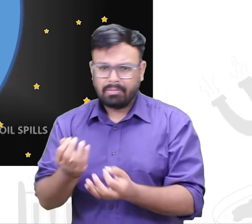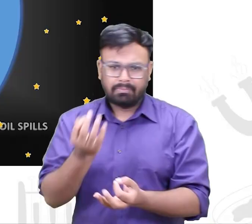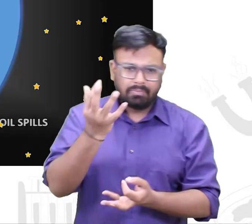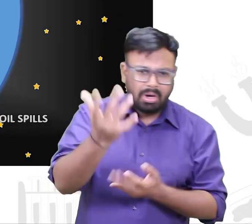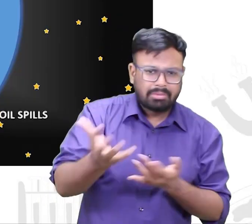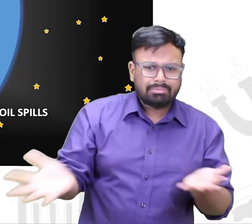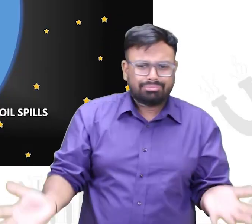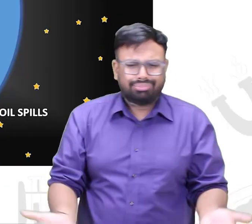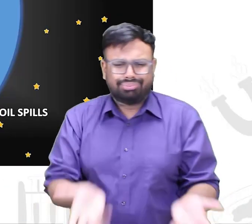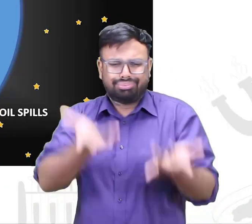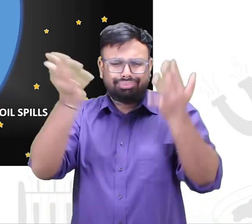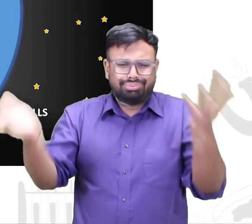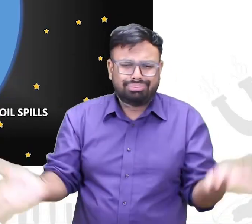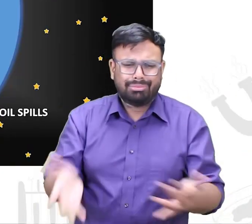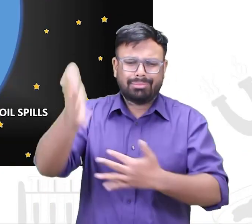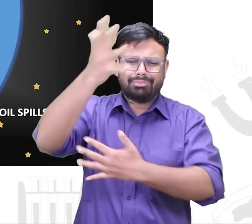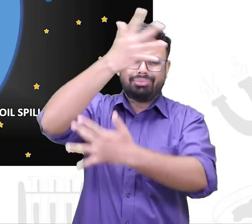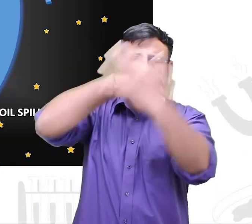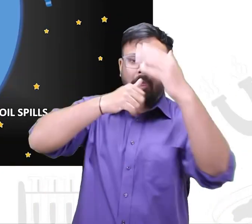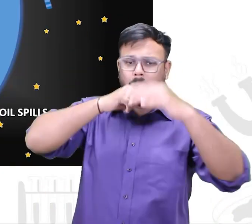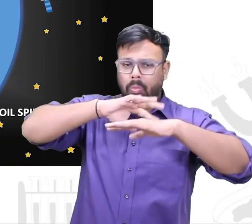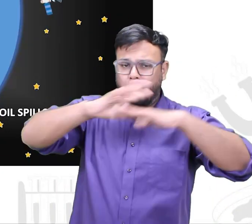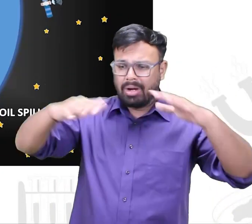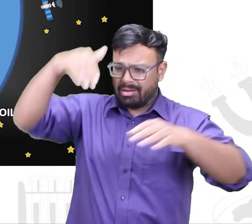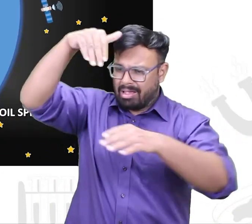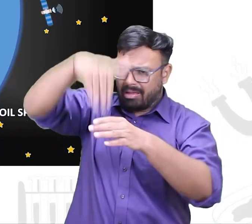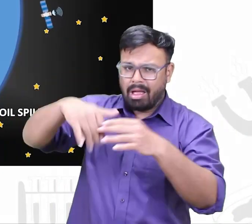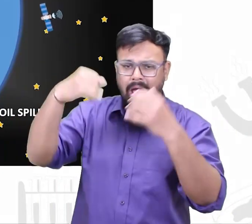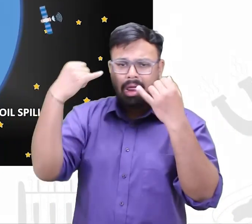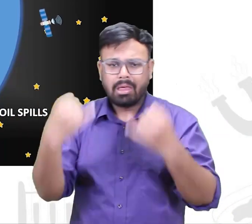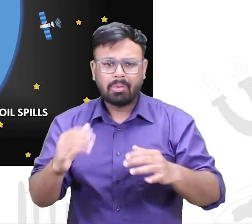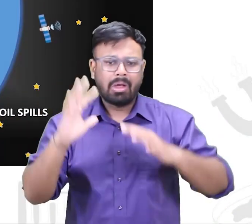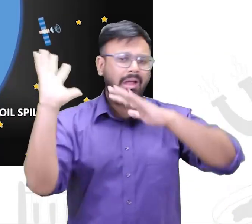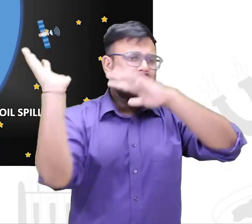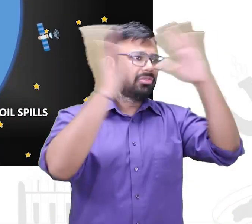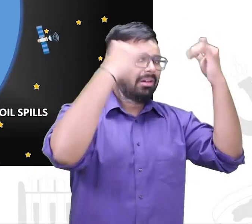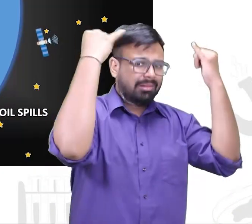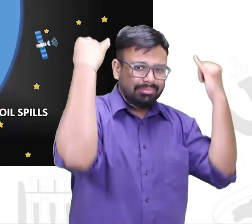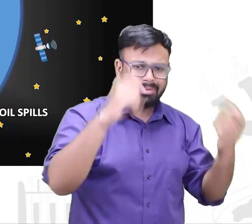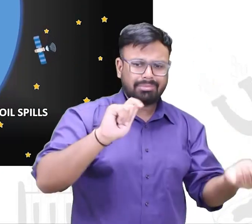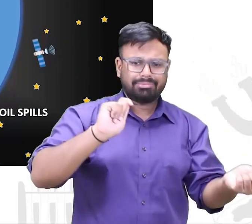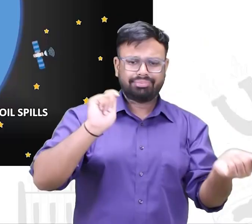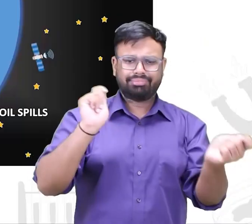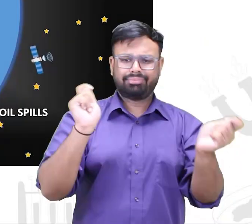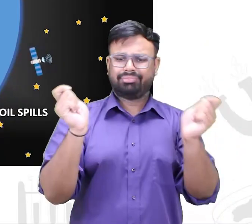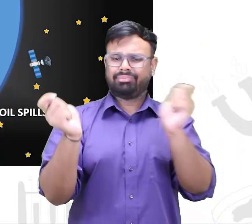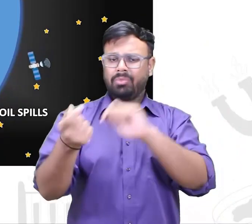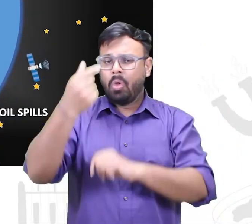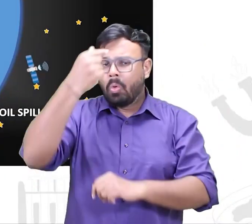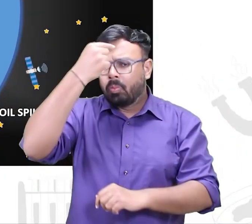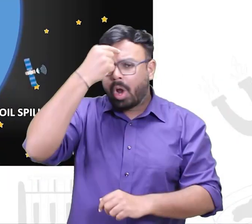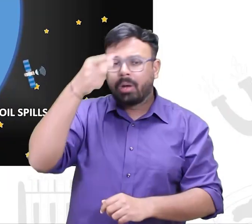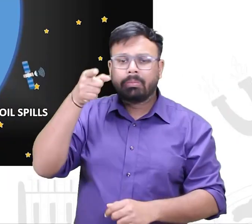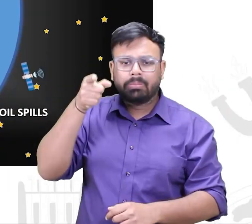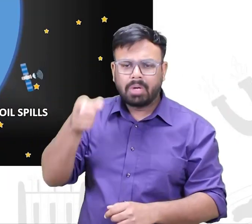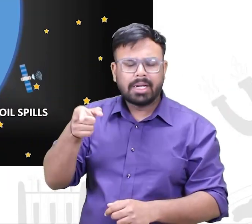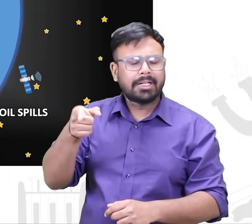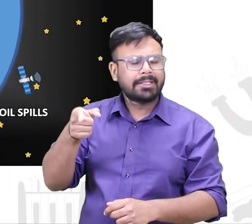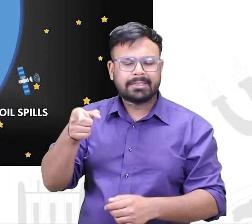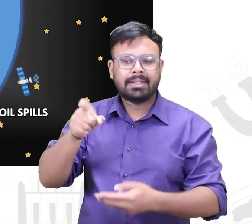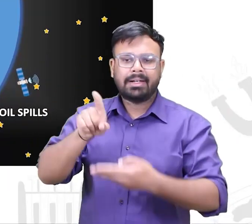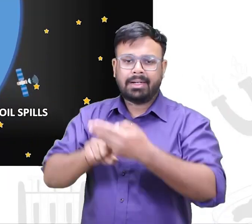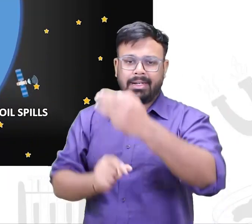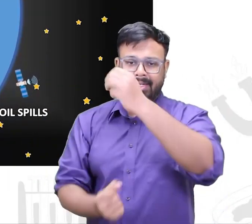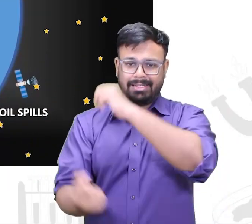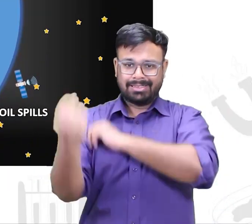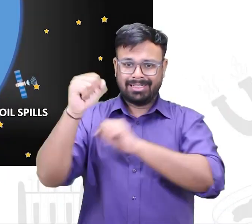which balances the carbon in the ocean, earth, and air. Change needs to be put forward for the present energy system